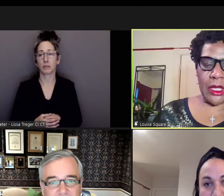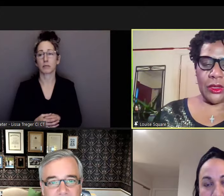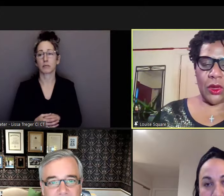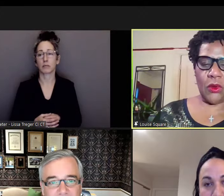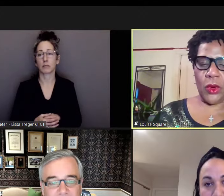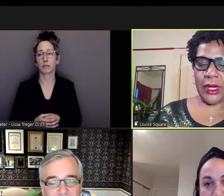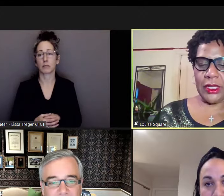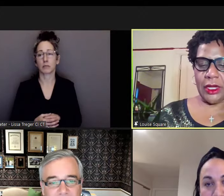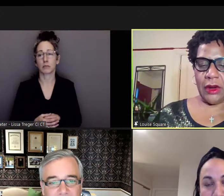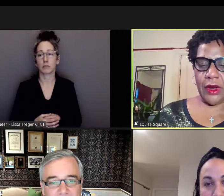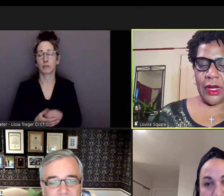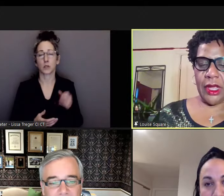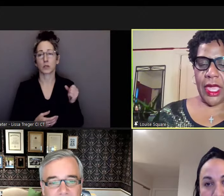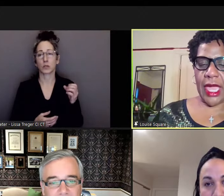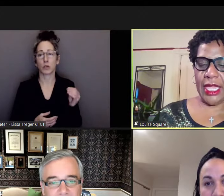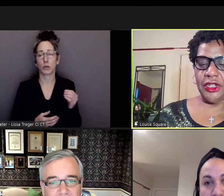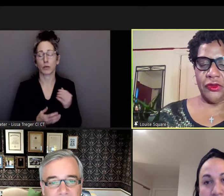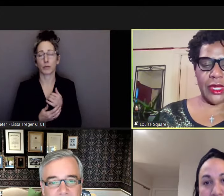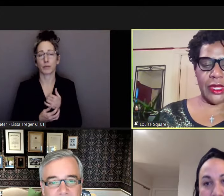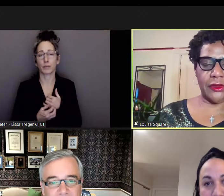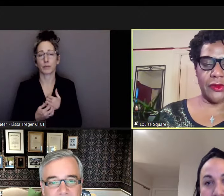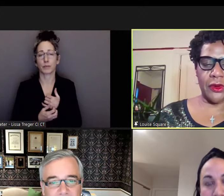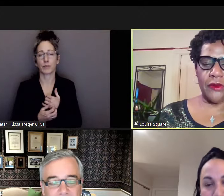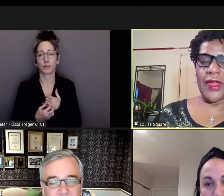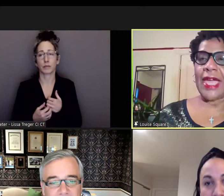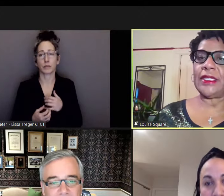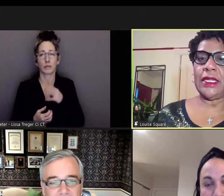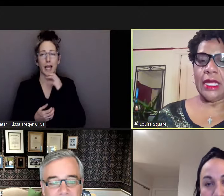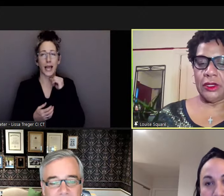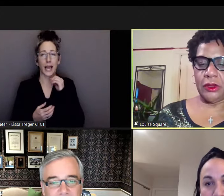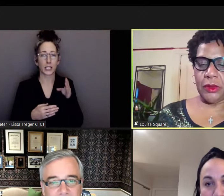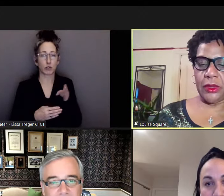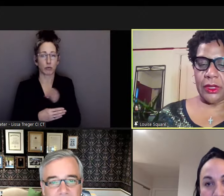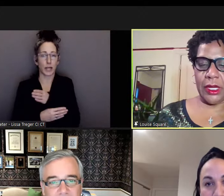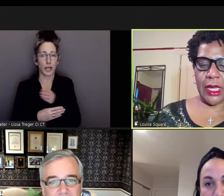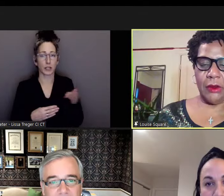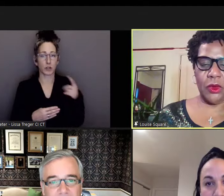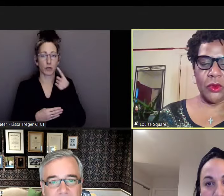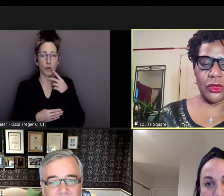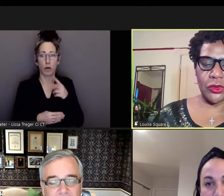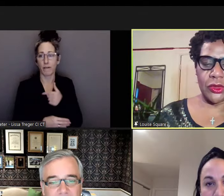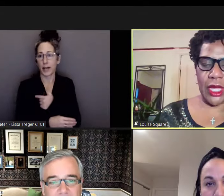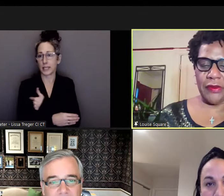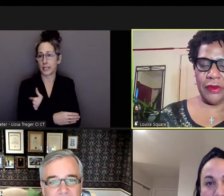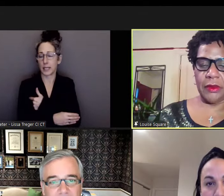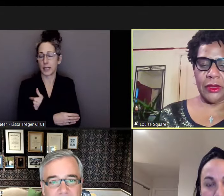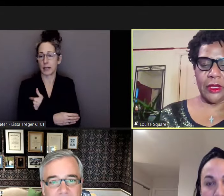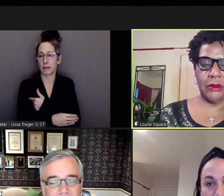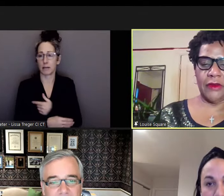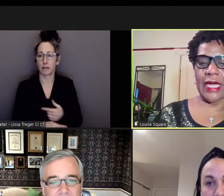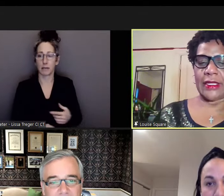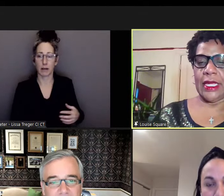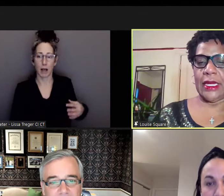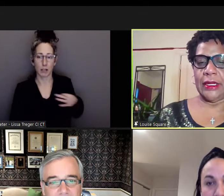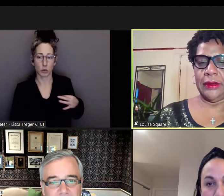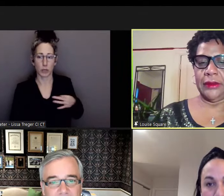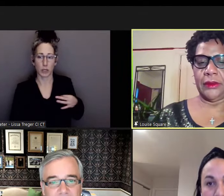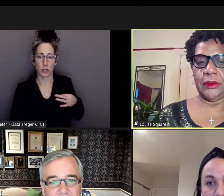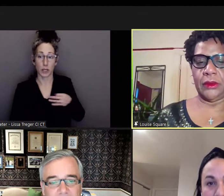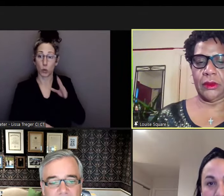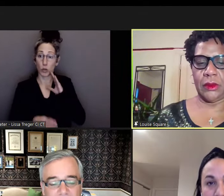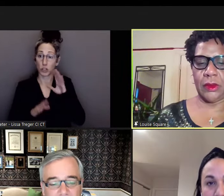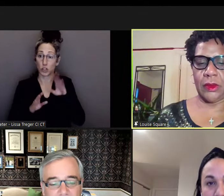bit. So what is the current age range for vaccine eligibility, and when will children have the ability to be